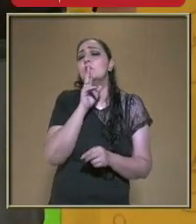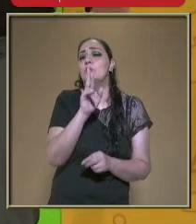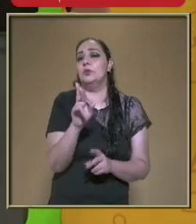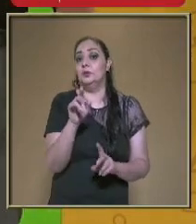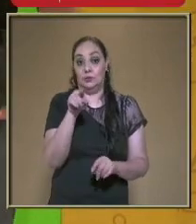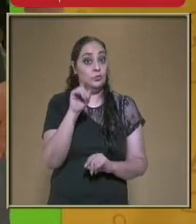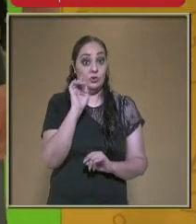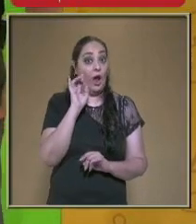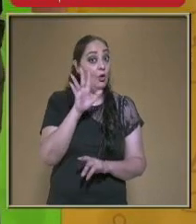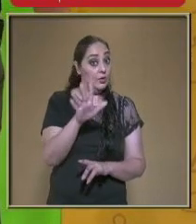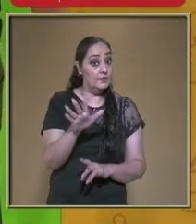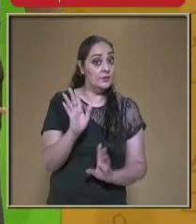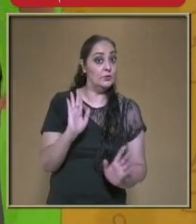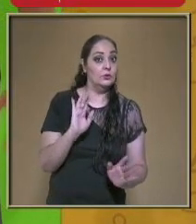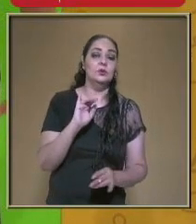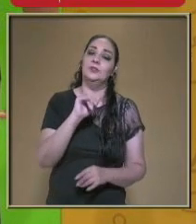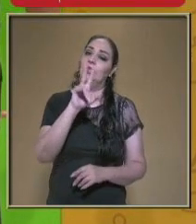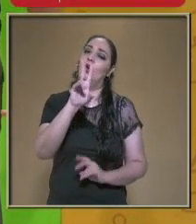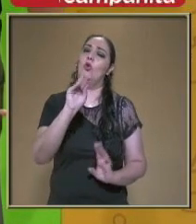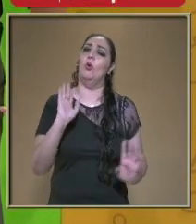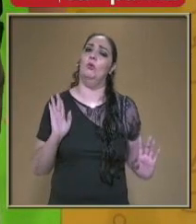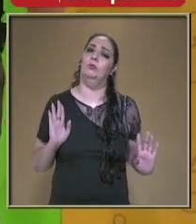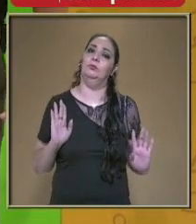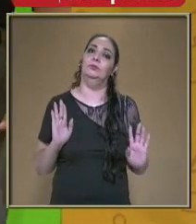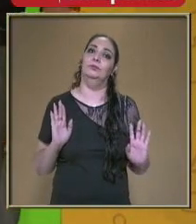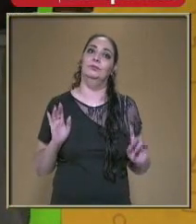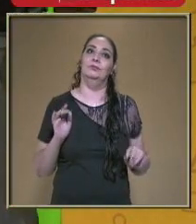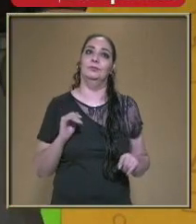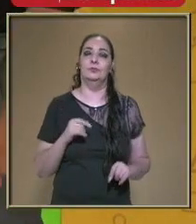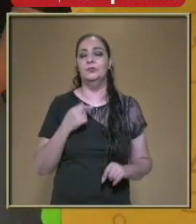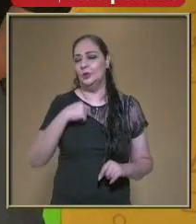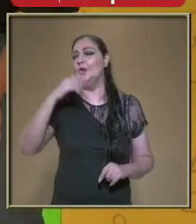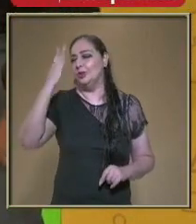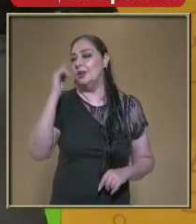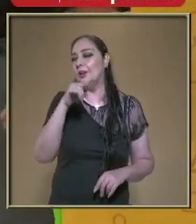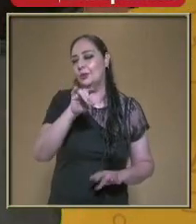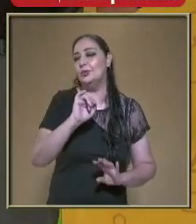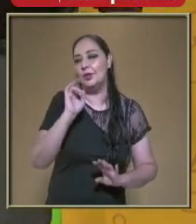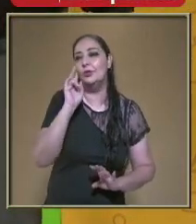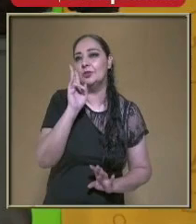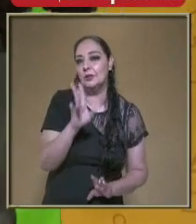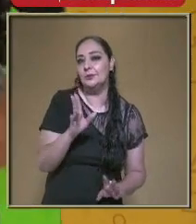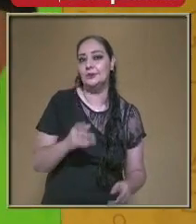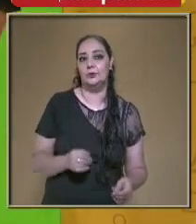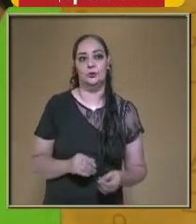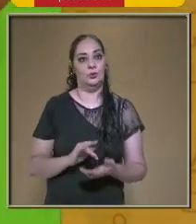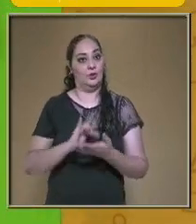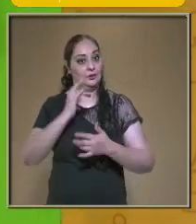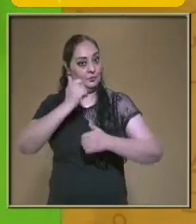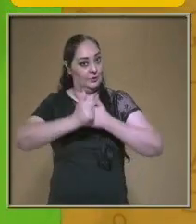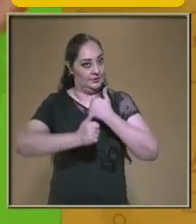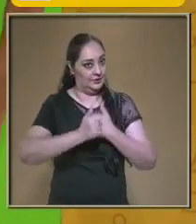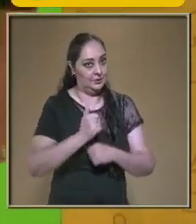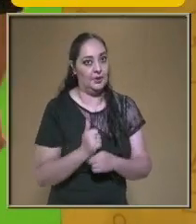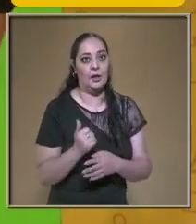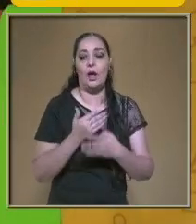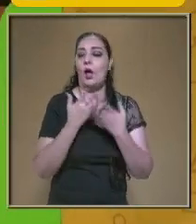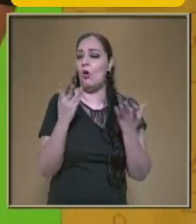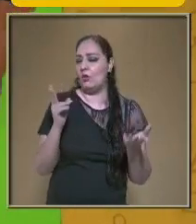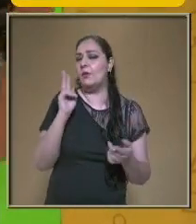you seen them? Yes or not? I know that you have, okay? Thank you for your participation, class. Let's